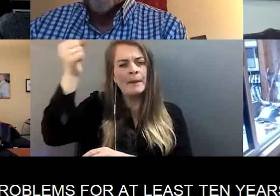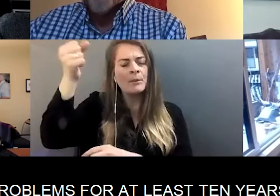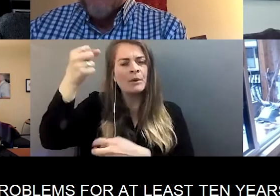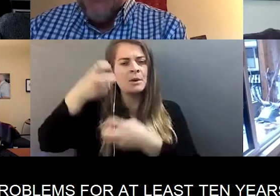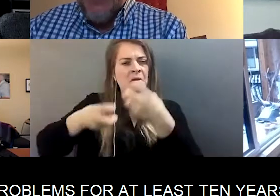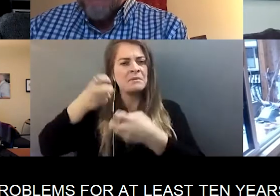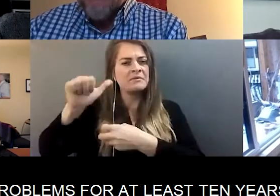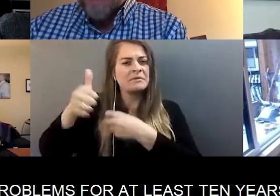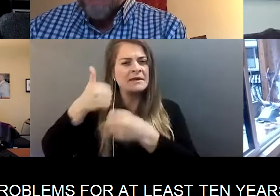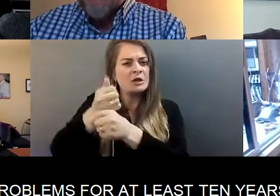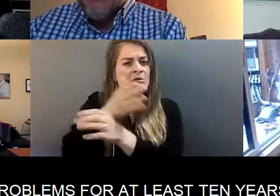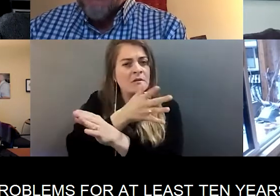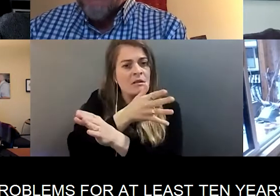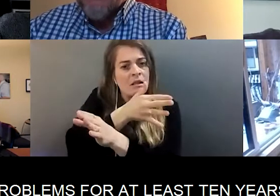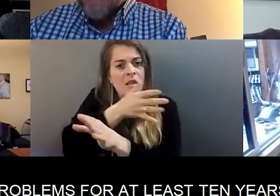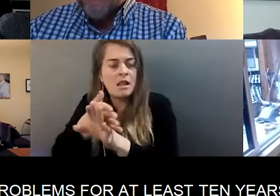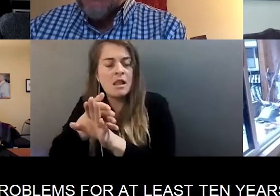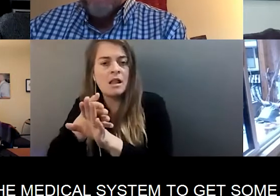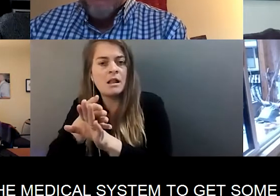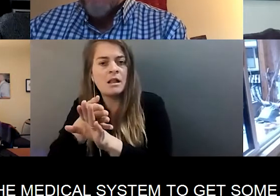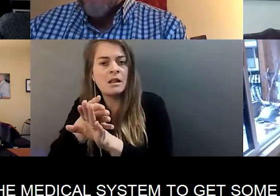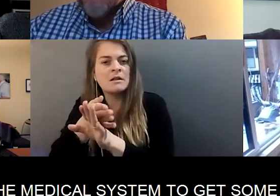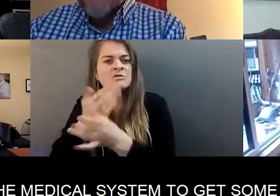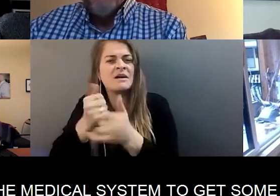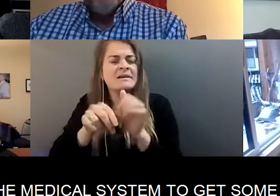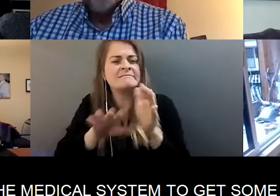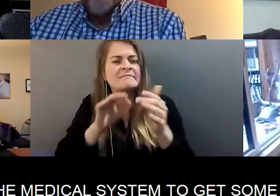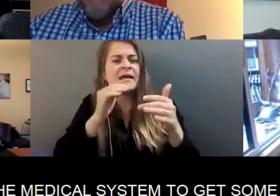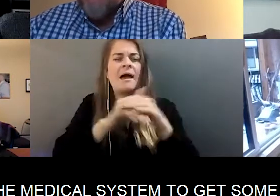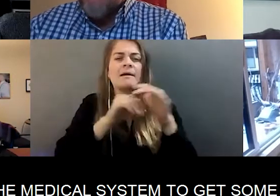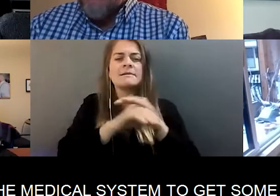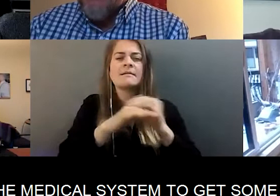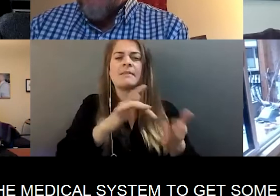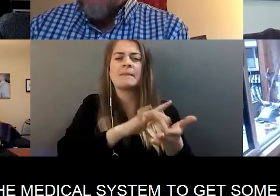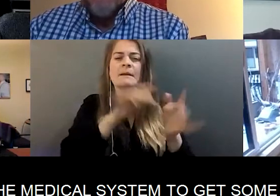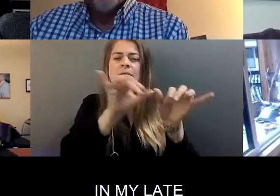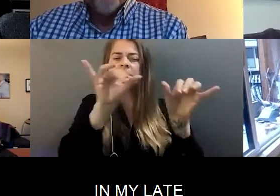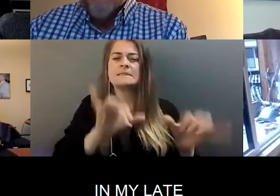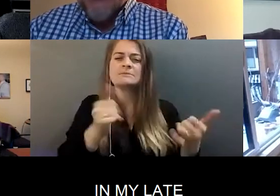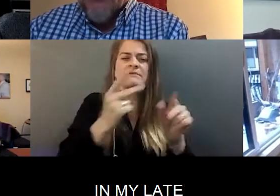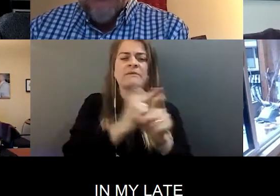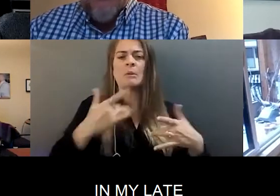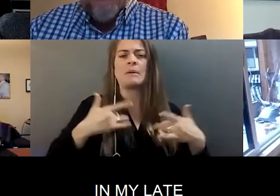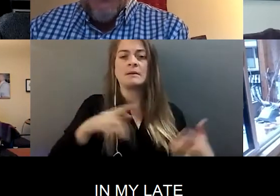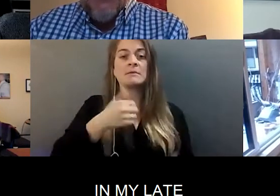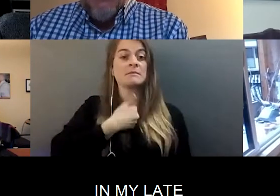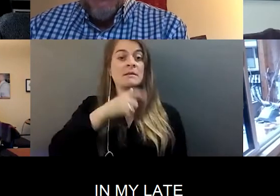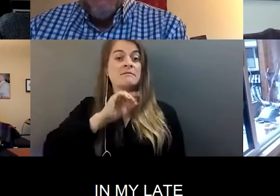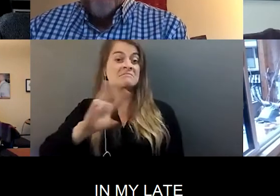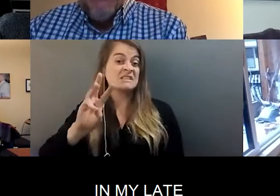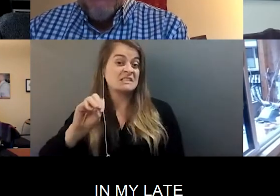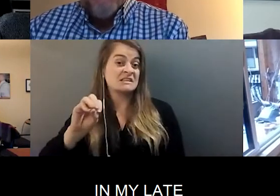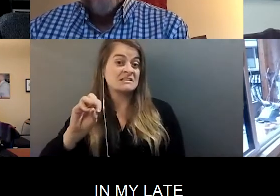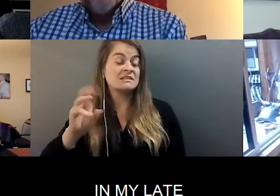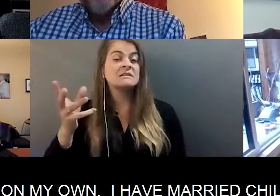10 years and was accessing the medical system to get some answers. I'm in my late 60s. I live on my own.